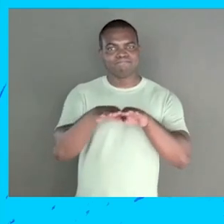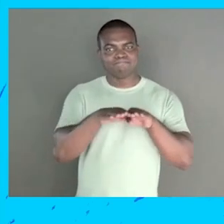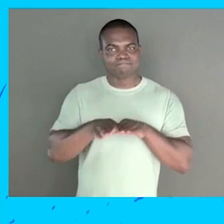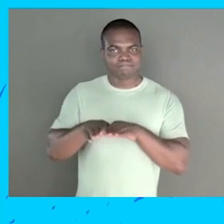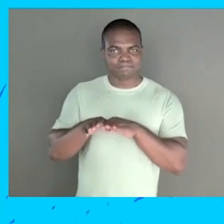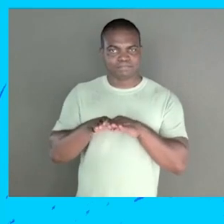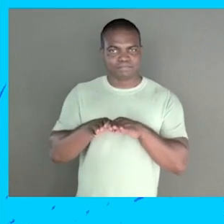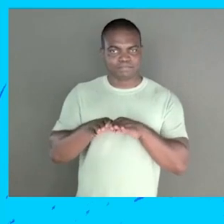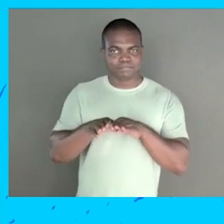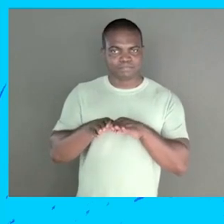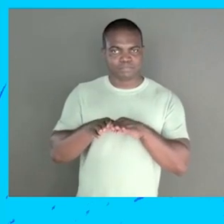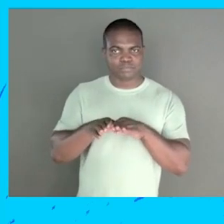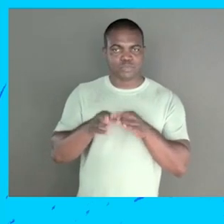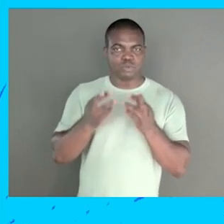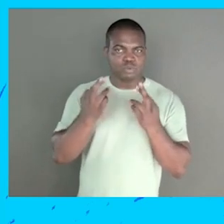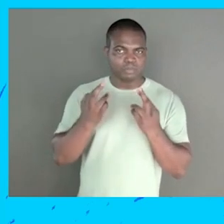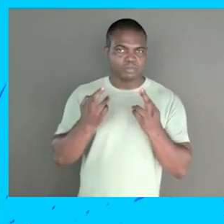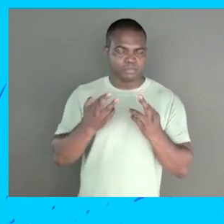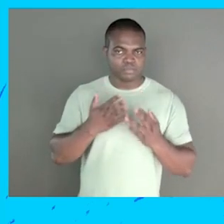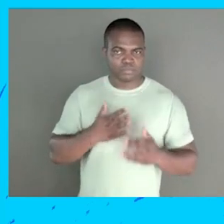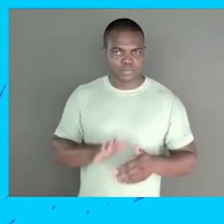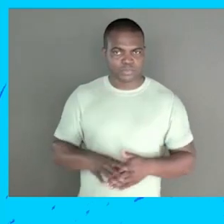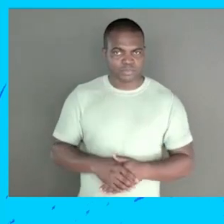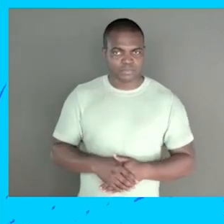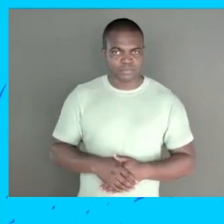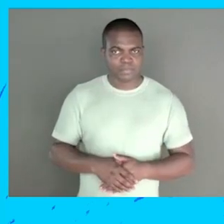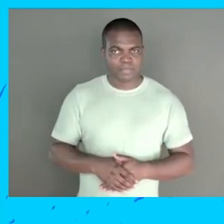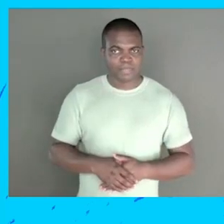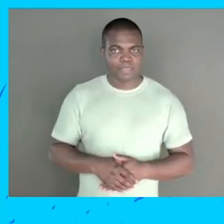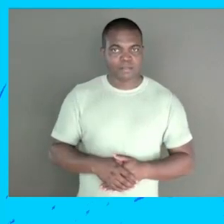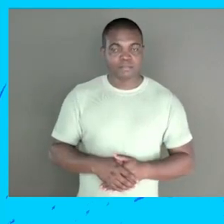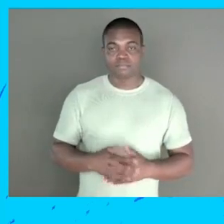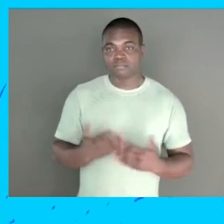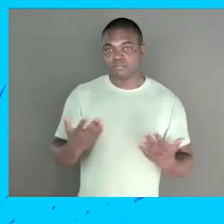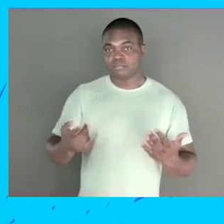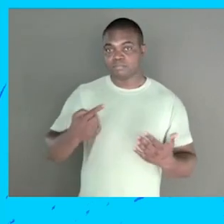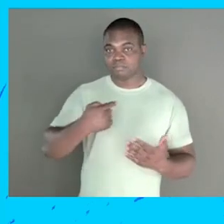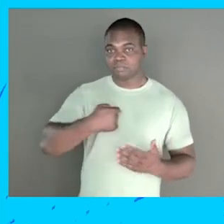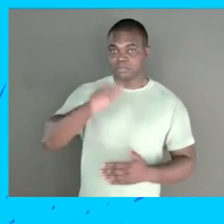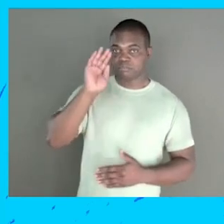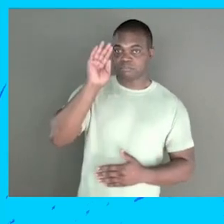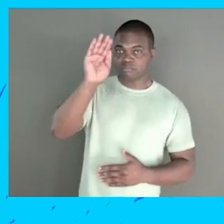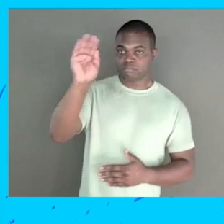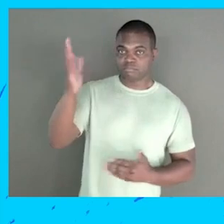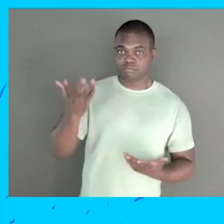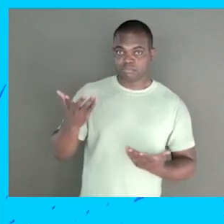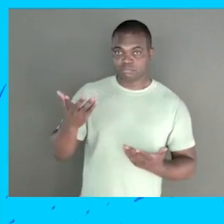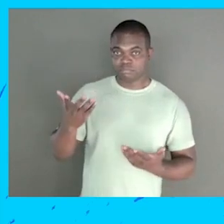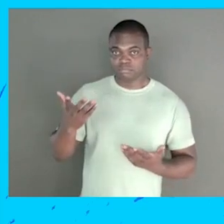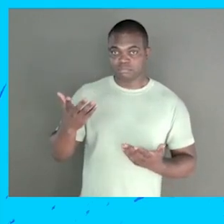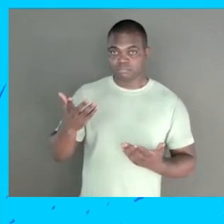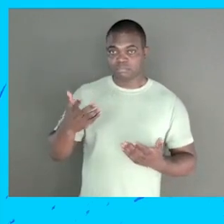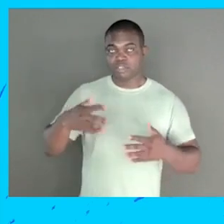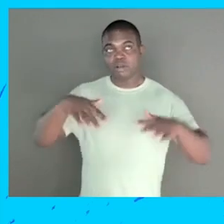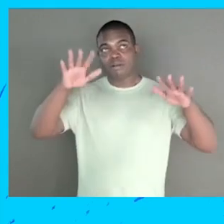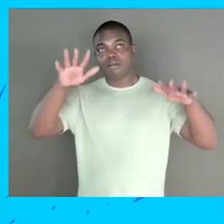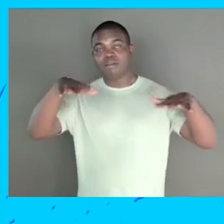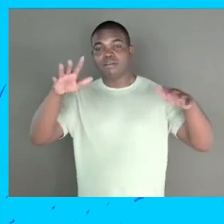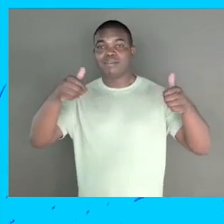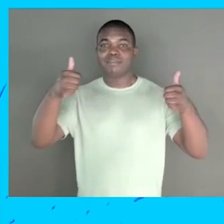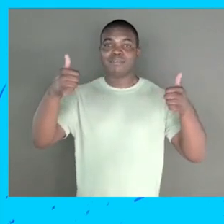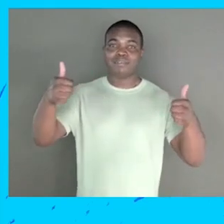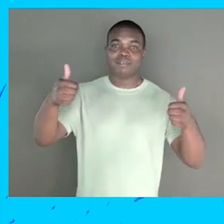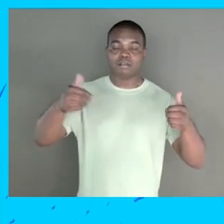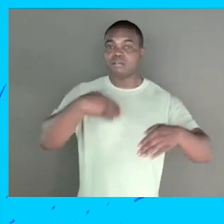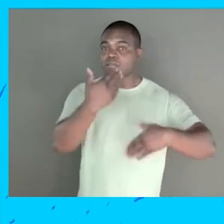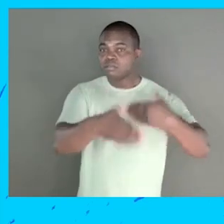people, I tell you now, the rain will not be here forever. The sun will come out. We will